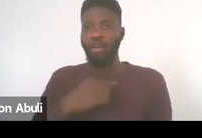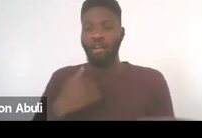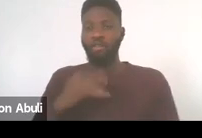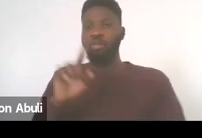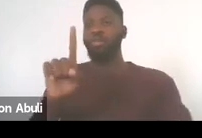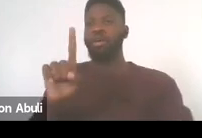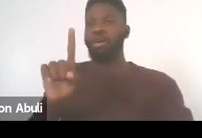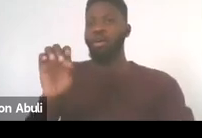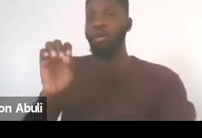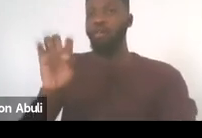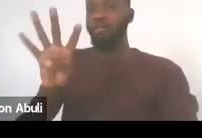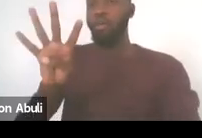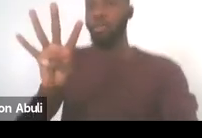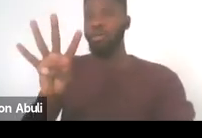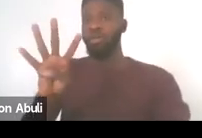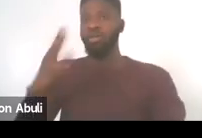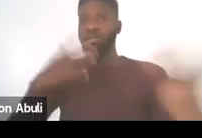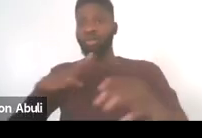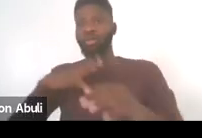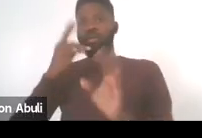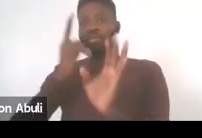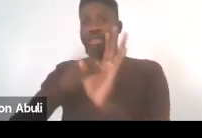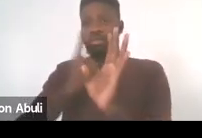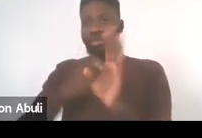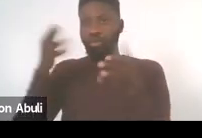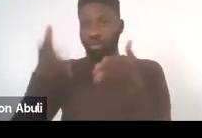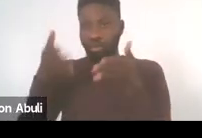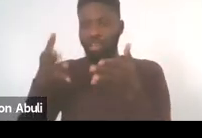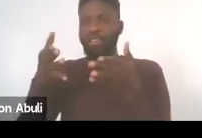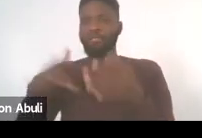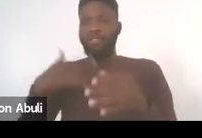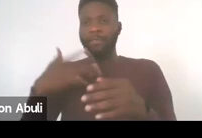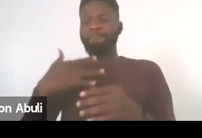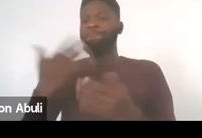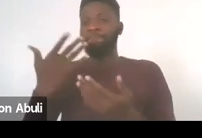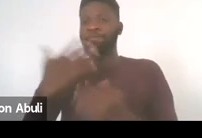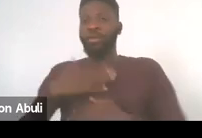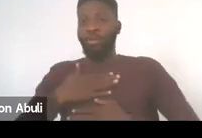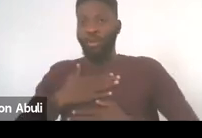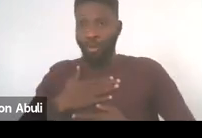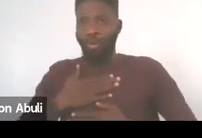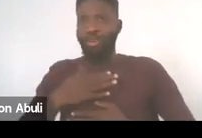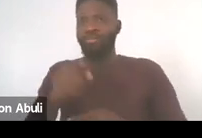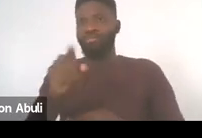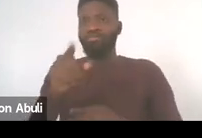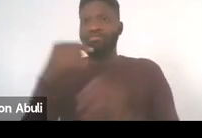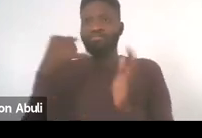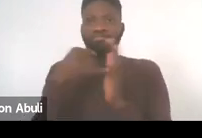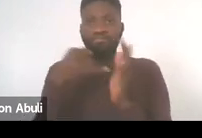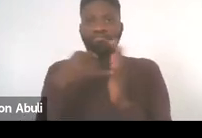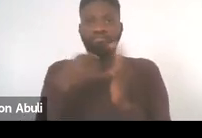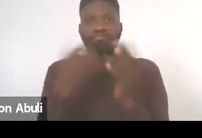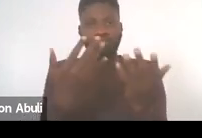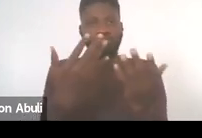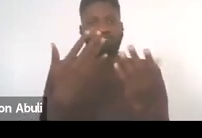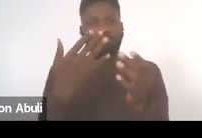104 participants today, and it's such an honor to have you take us